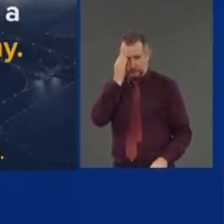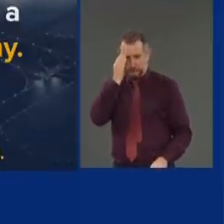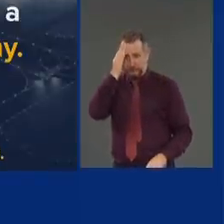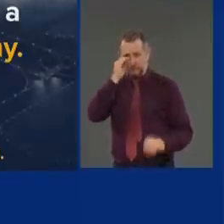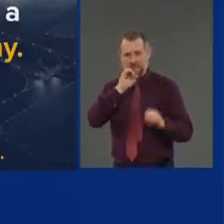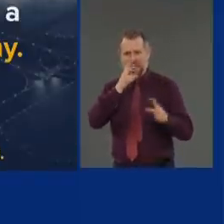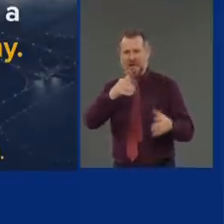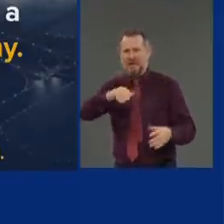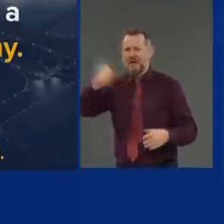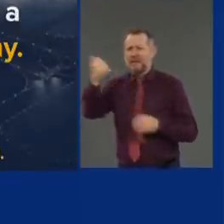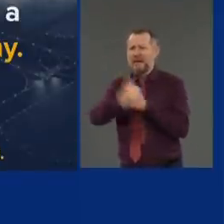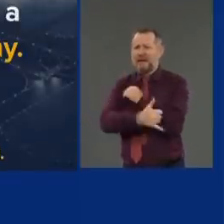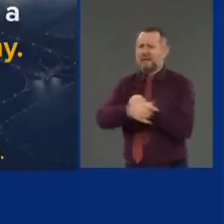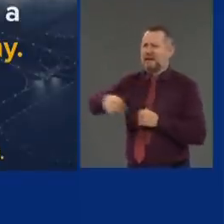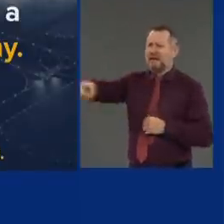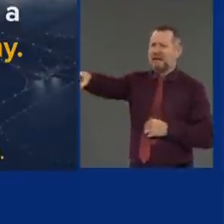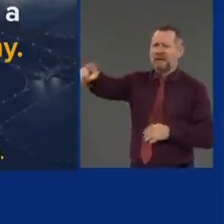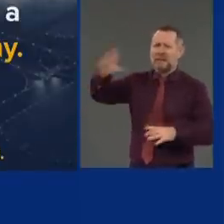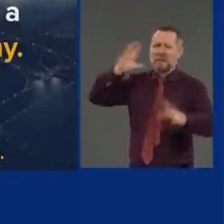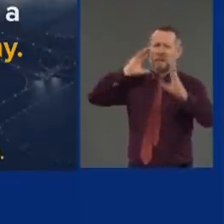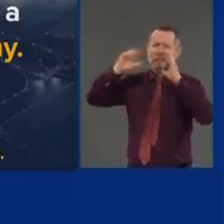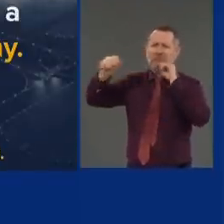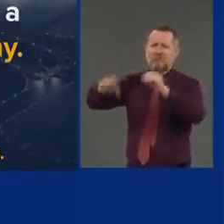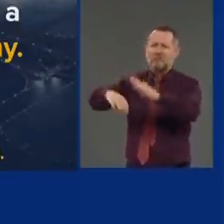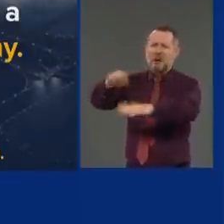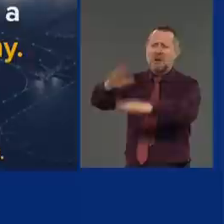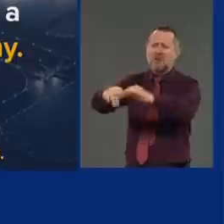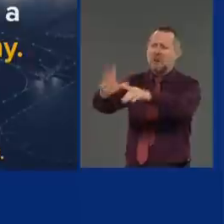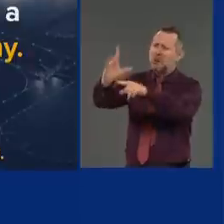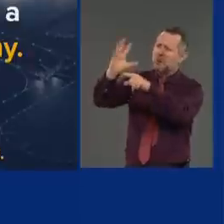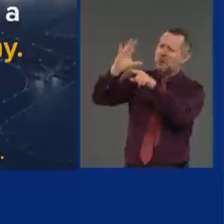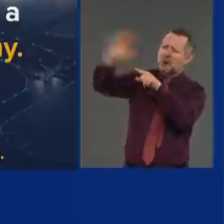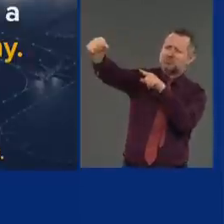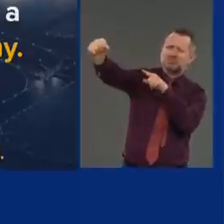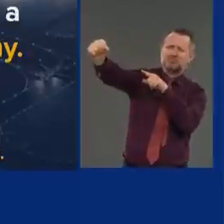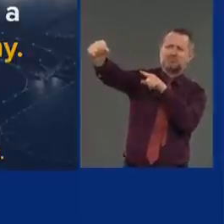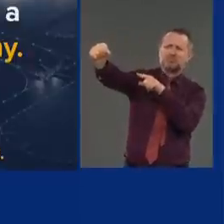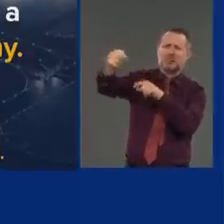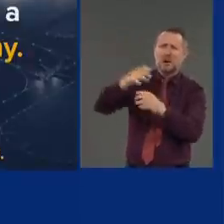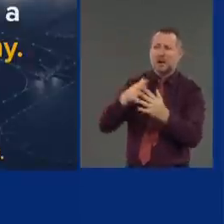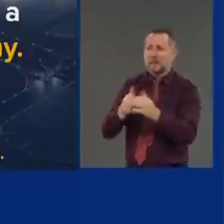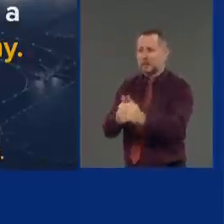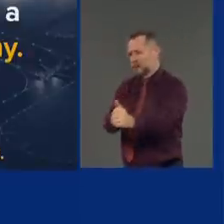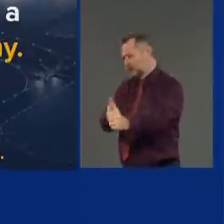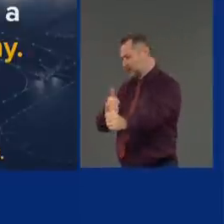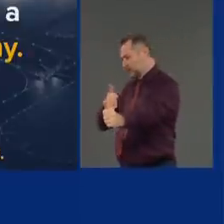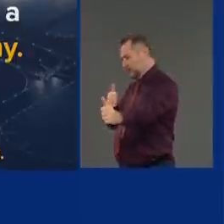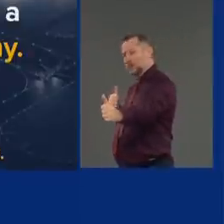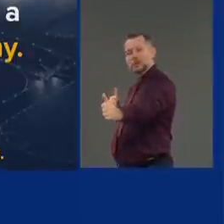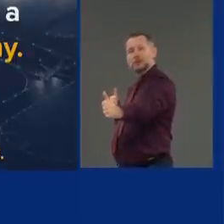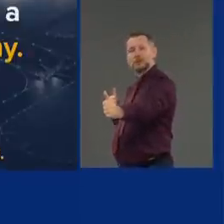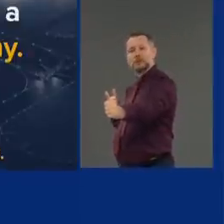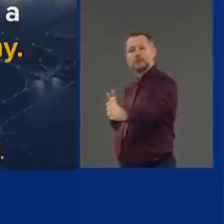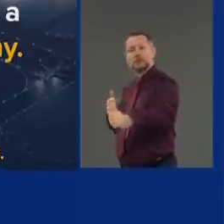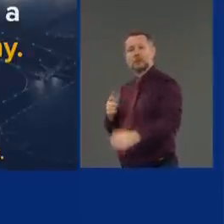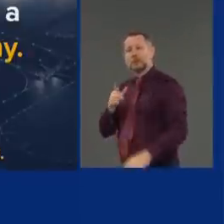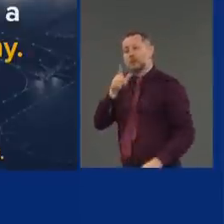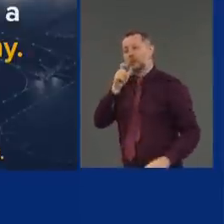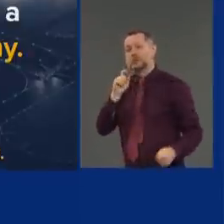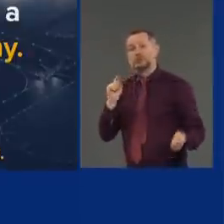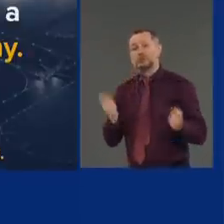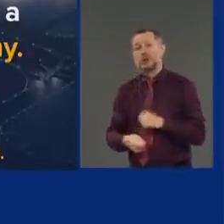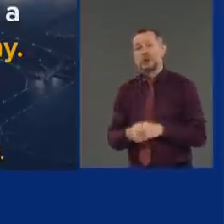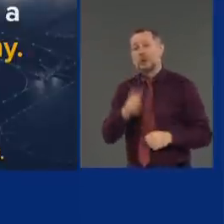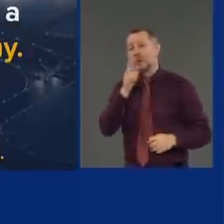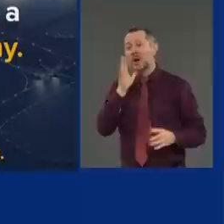us. Who is going to change that? Who is going to lead? New York. And that's what LaGuardia